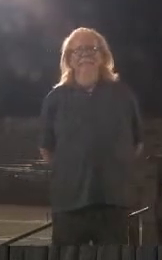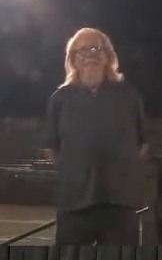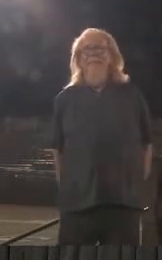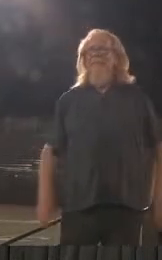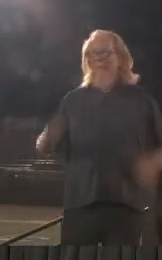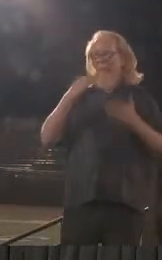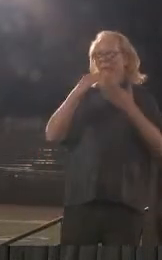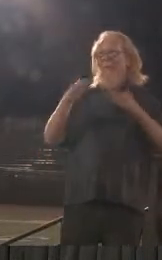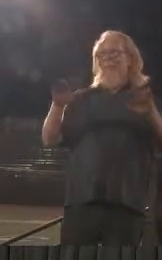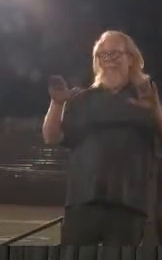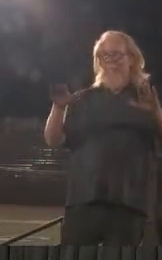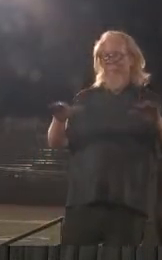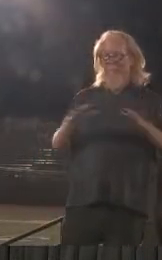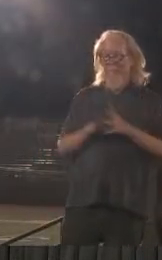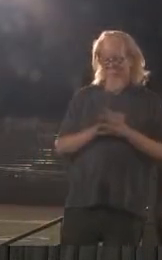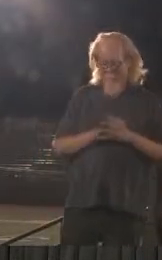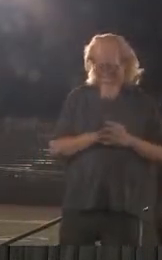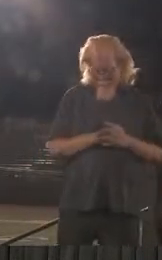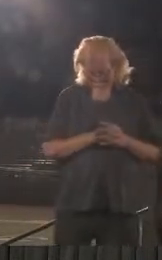Thank you. Please be seated.